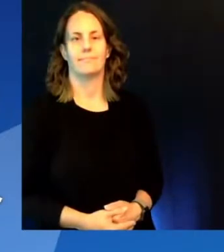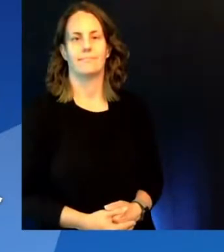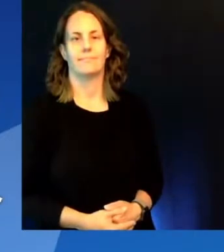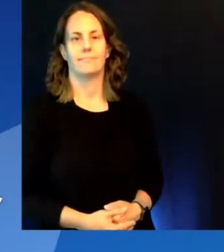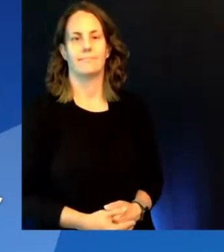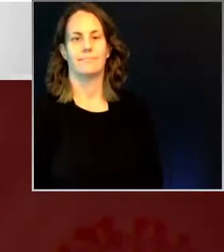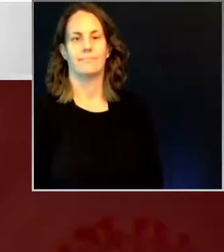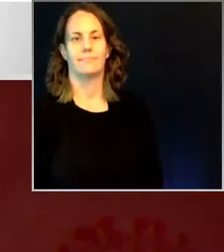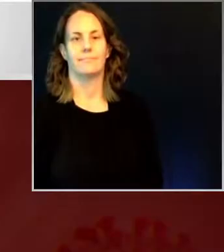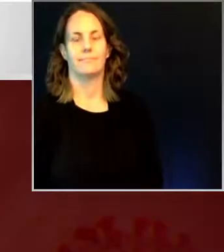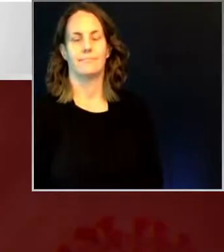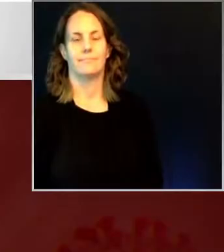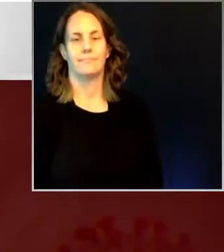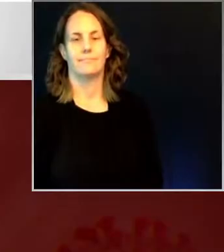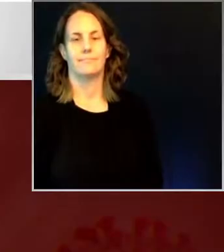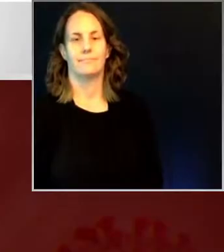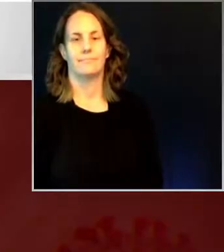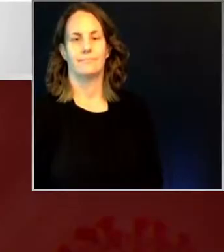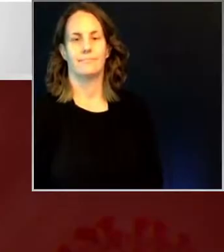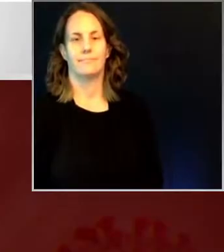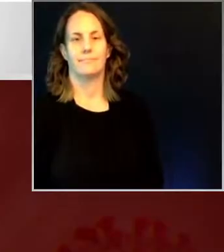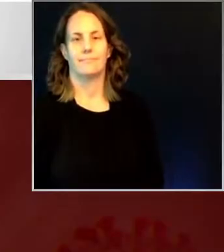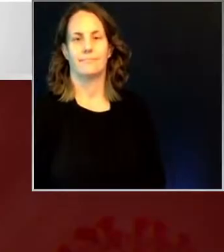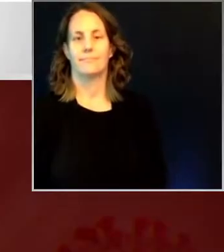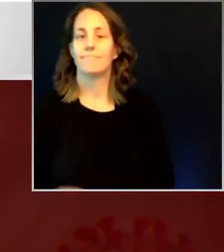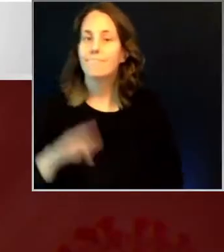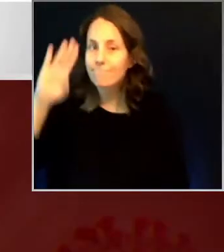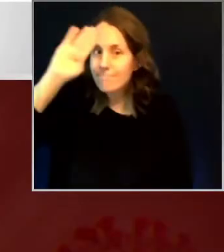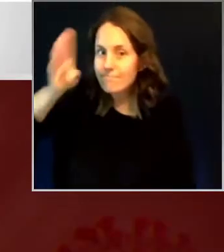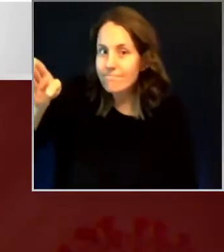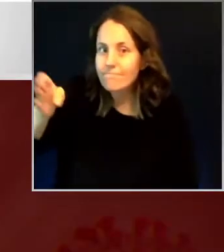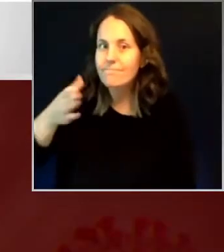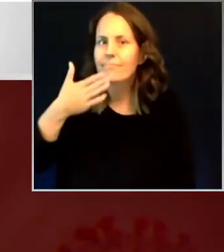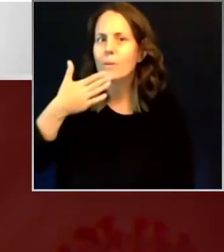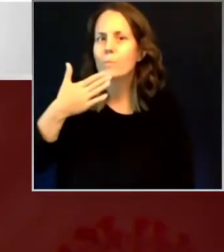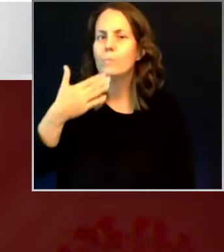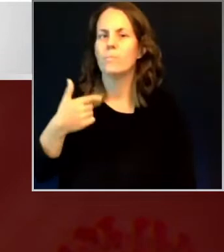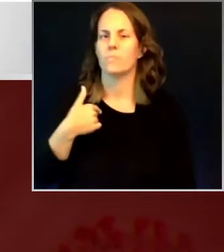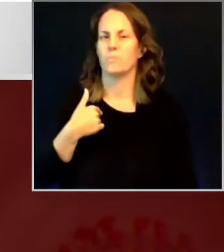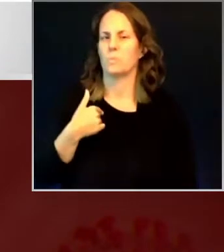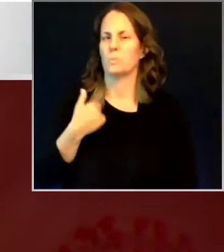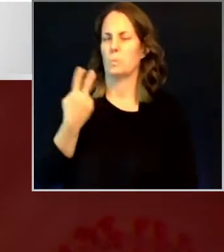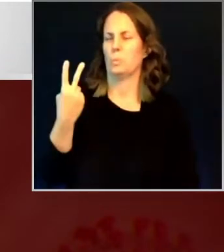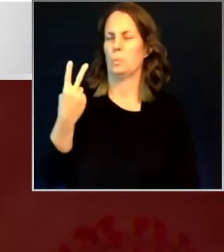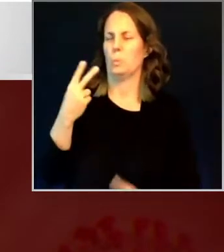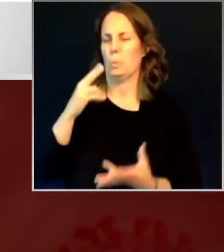Hi, thank you. Two-part question. What's the current